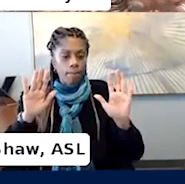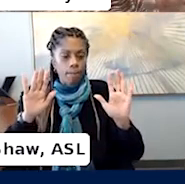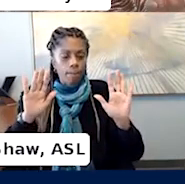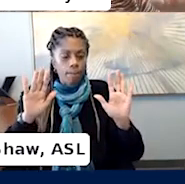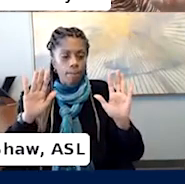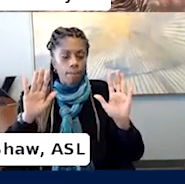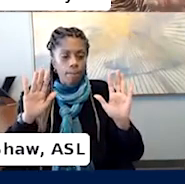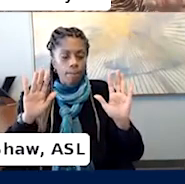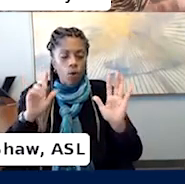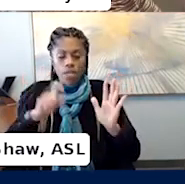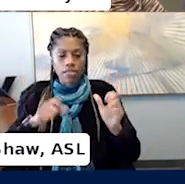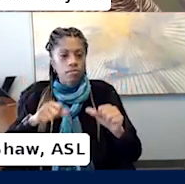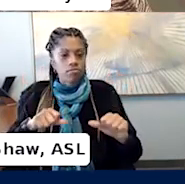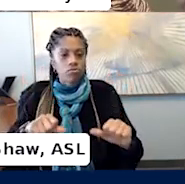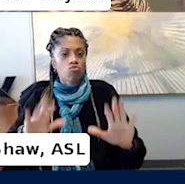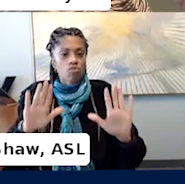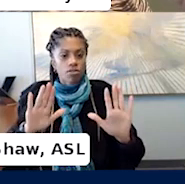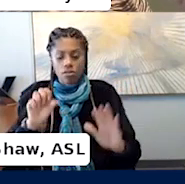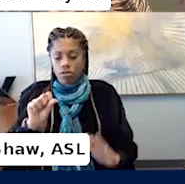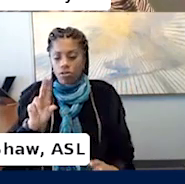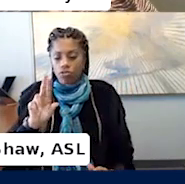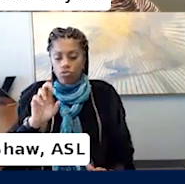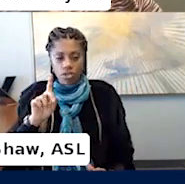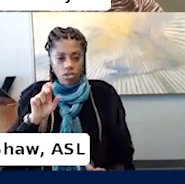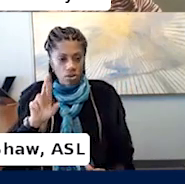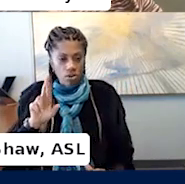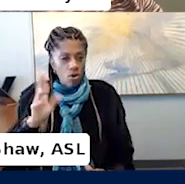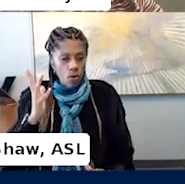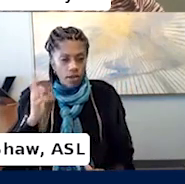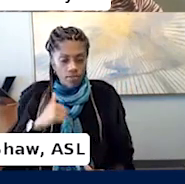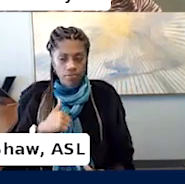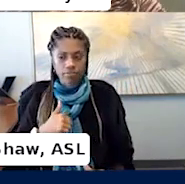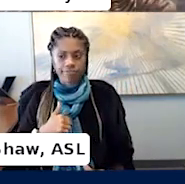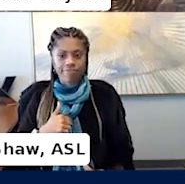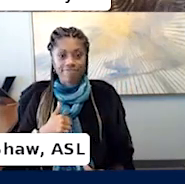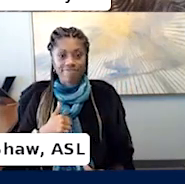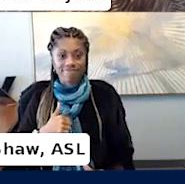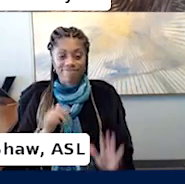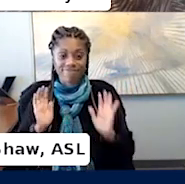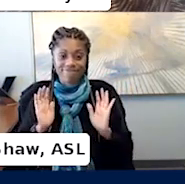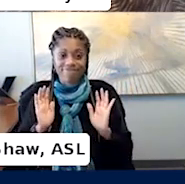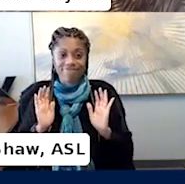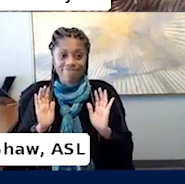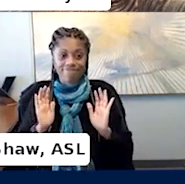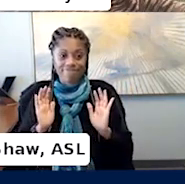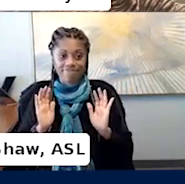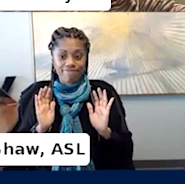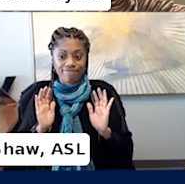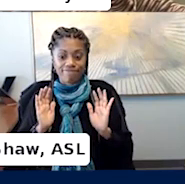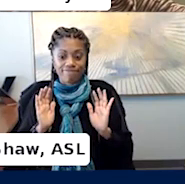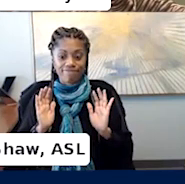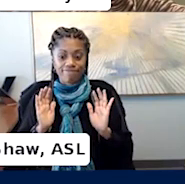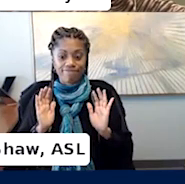surrender the whole idea of listening in preparation to just